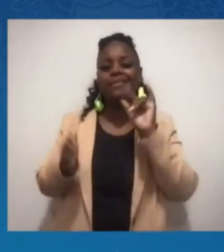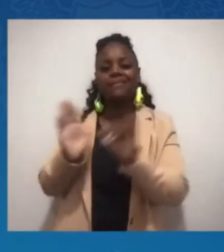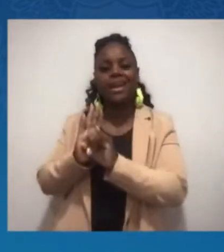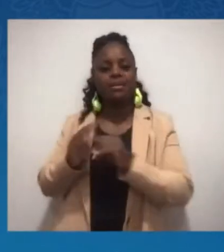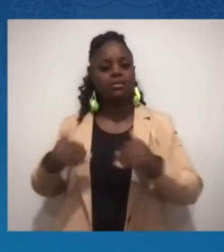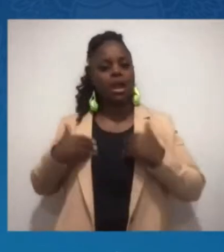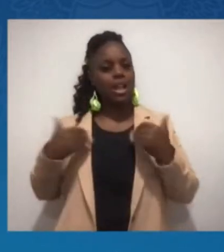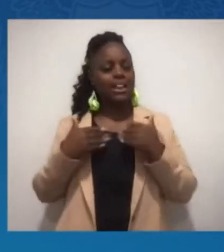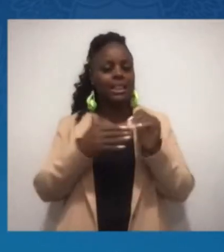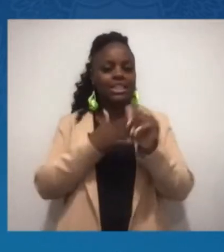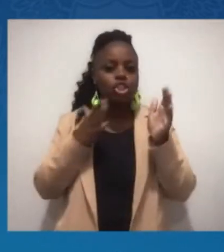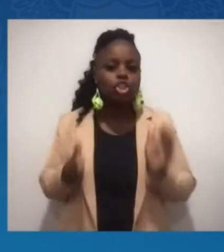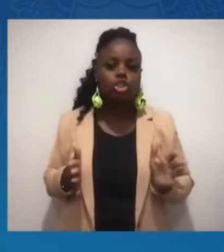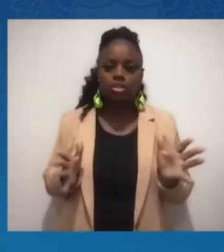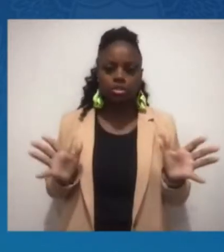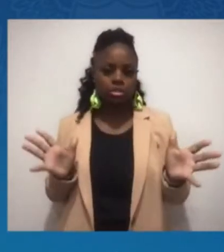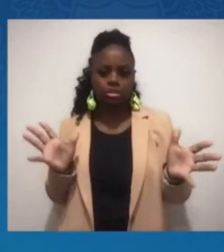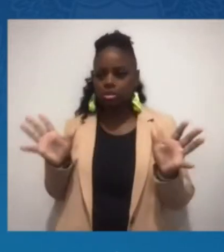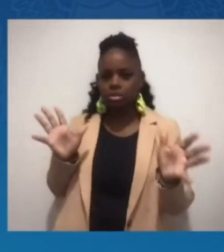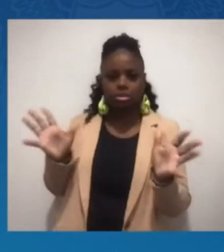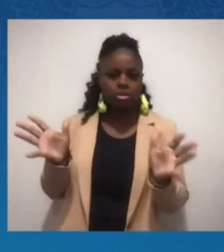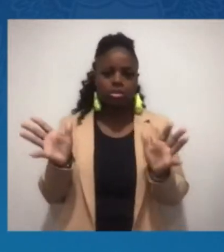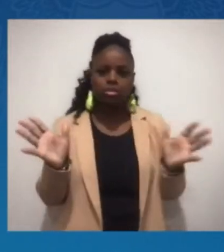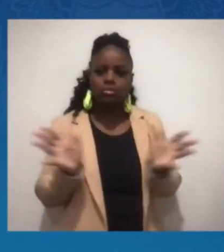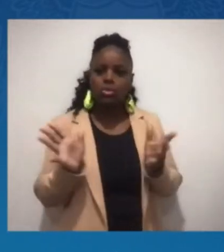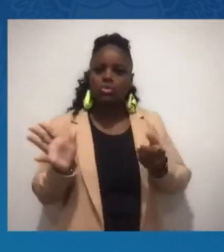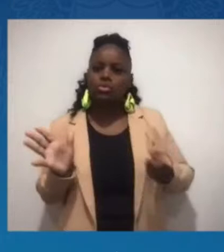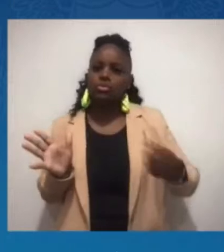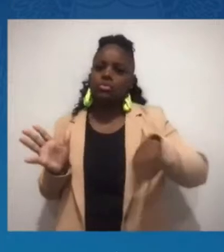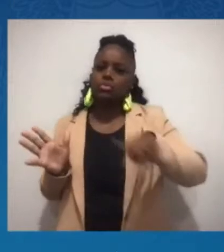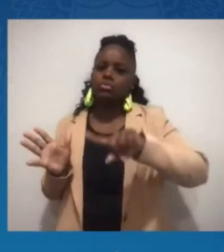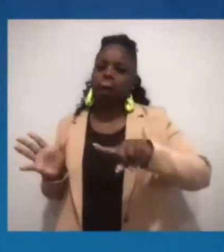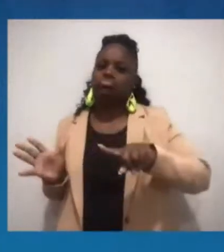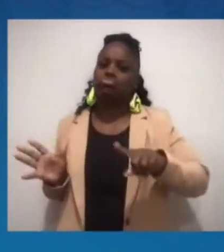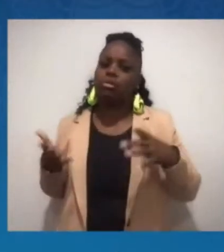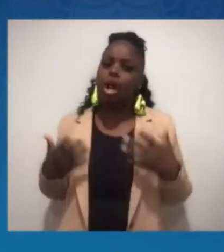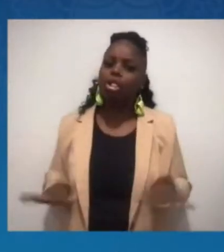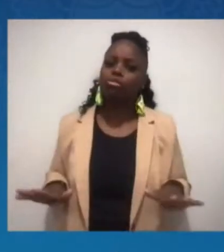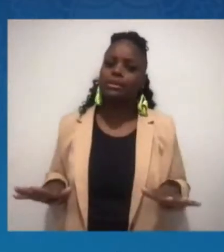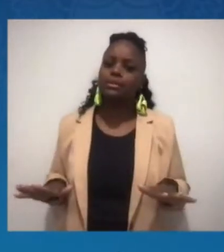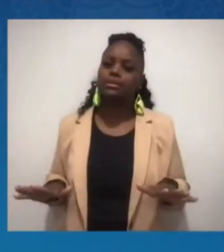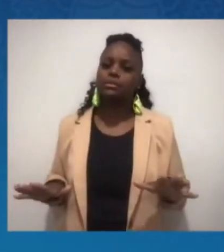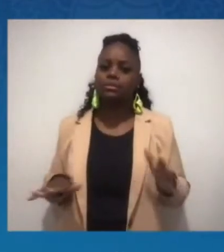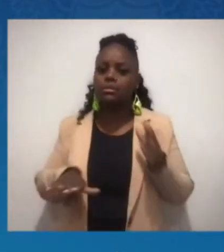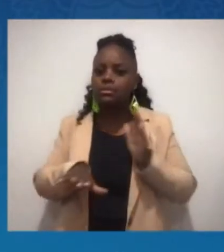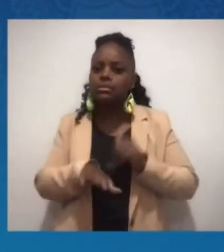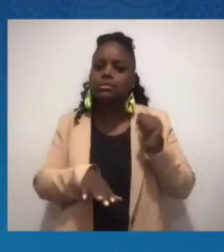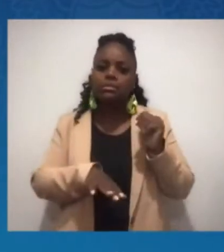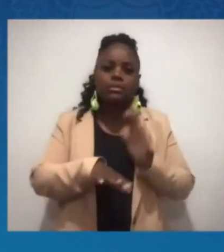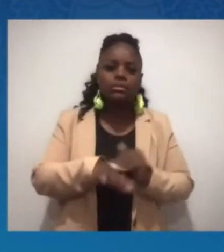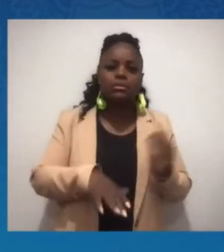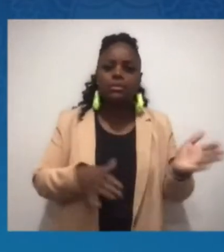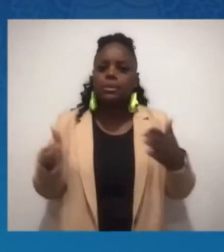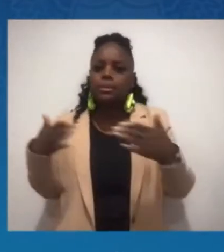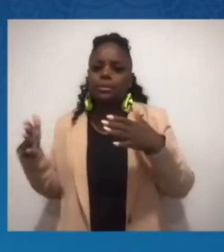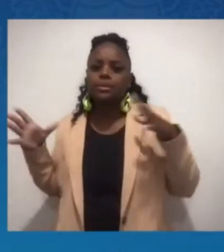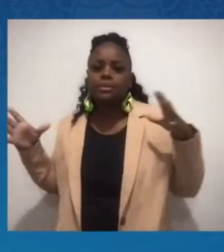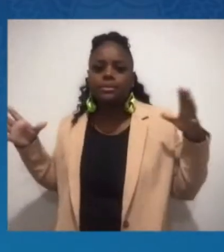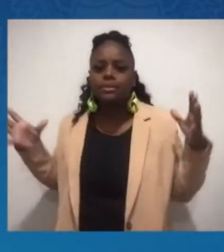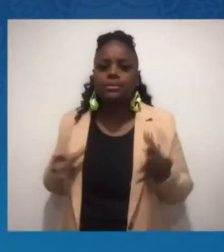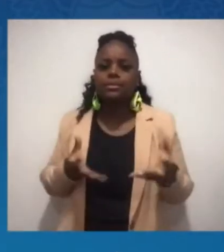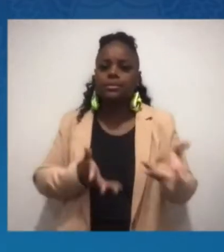them to do what they're already doing, which is organize on campus, which is use